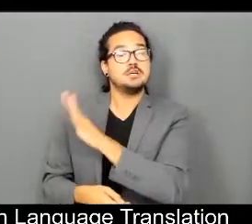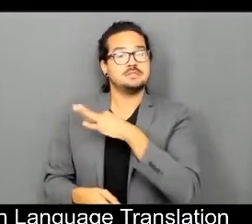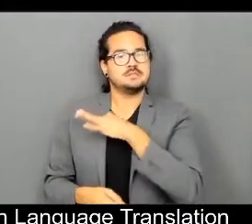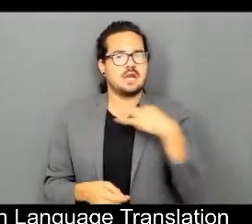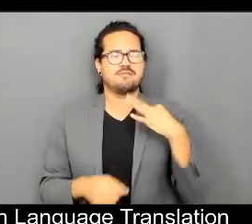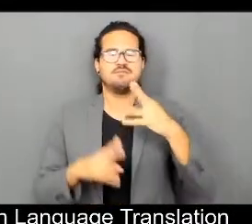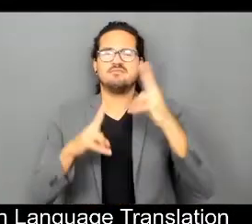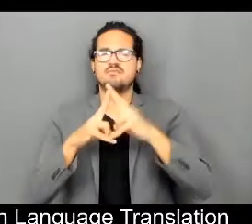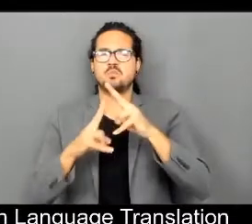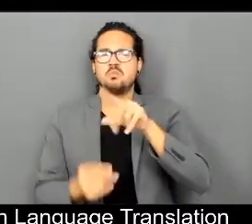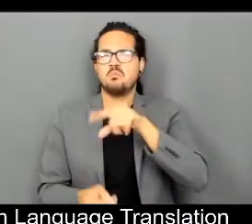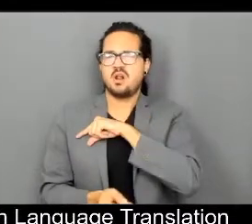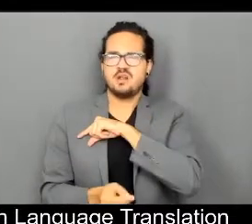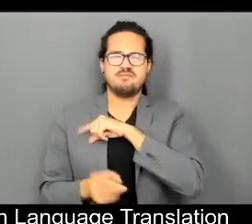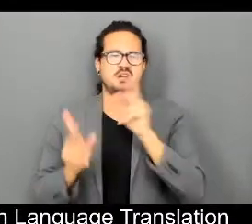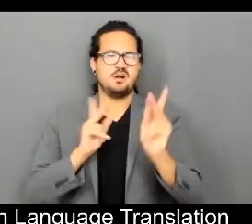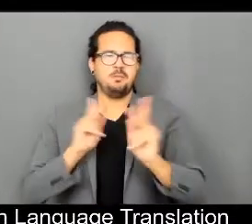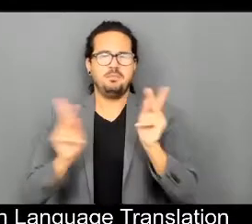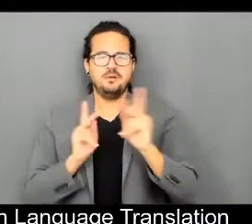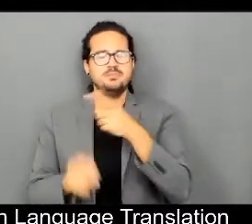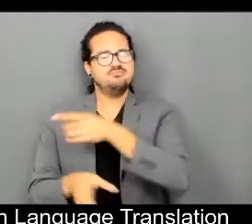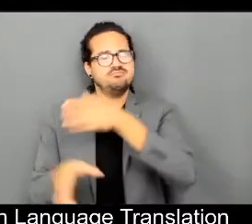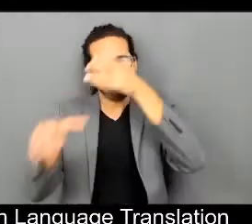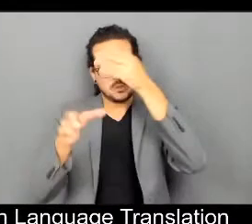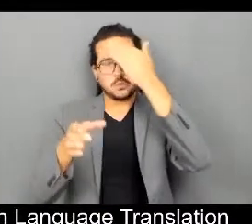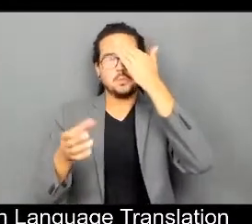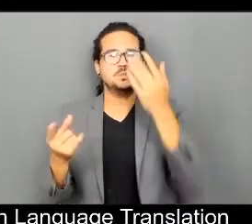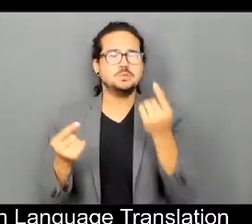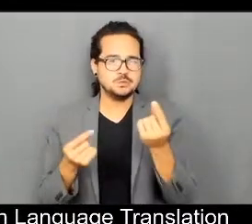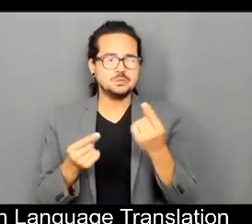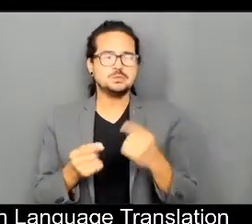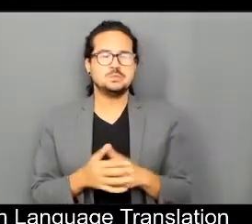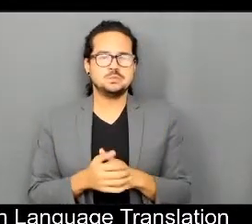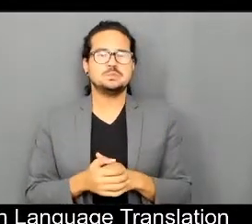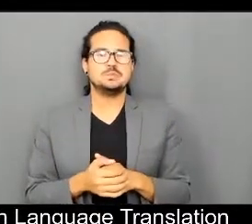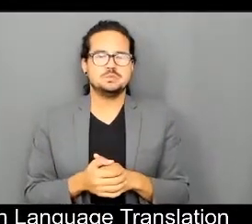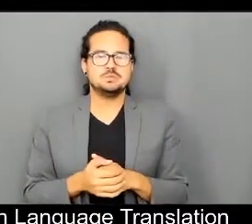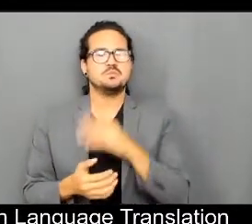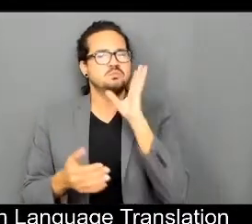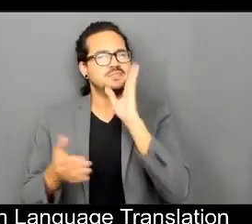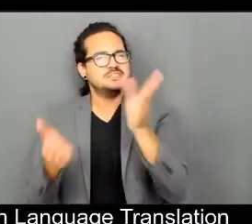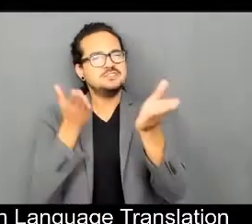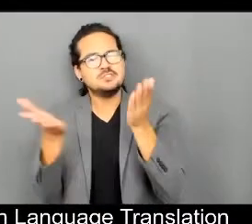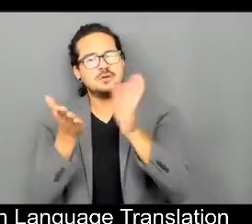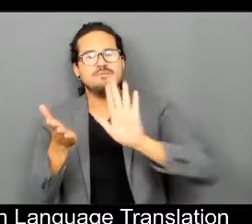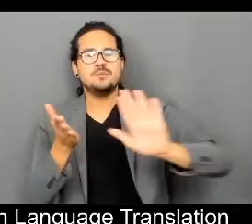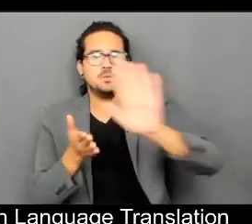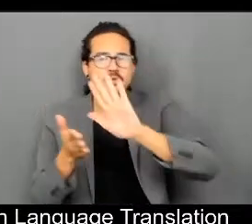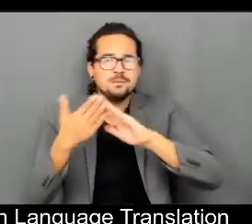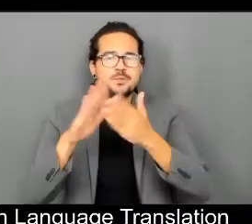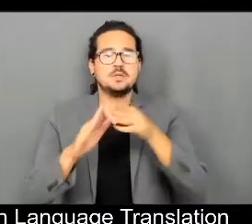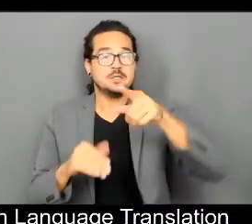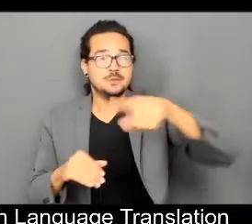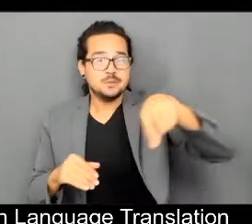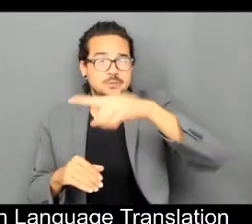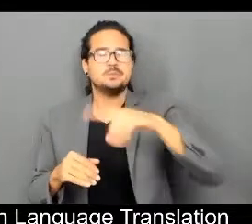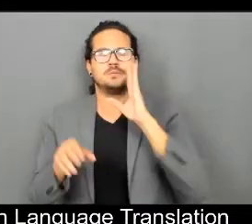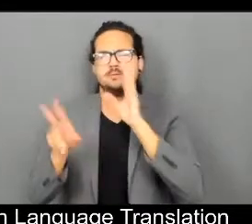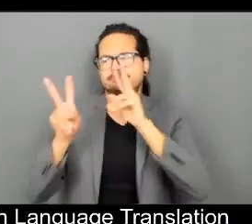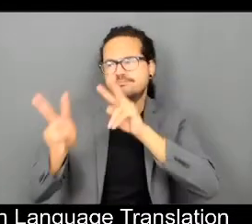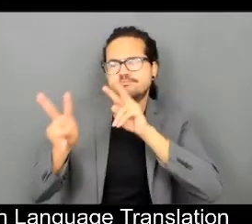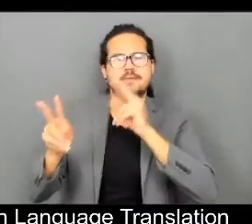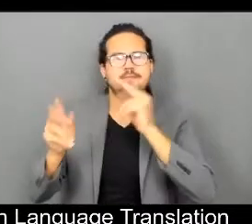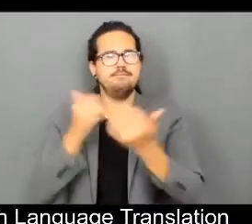so they will be here to serve you and watch over the fire and work on the